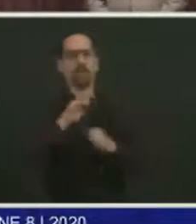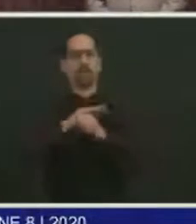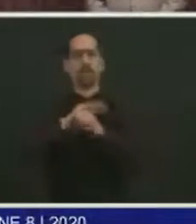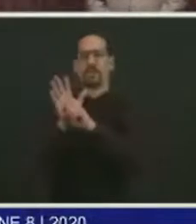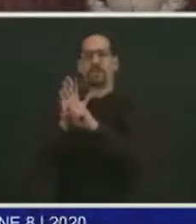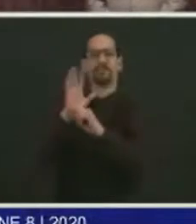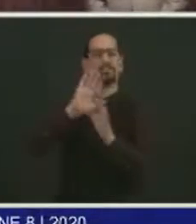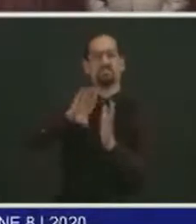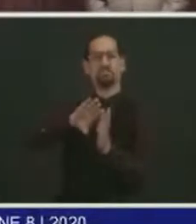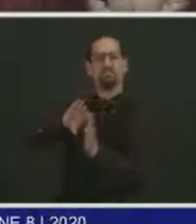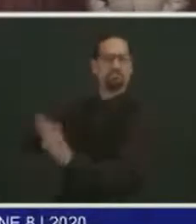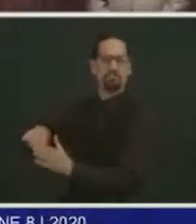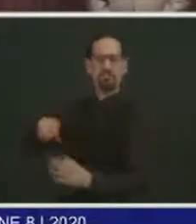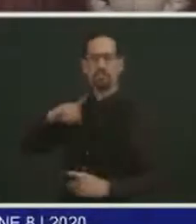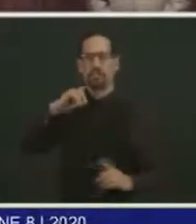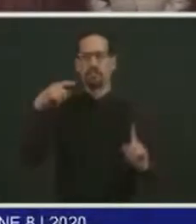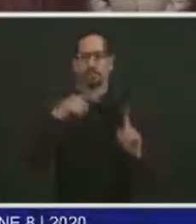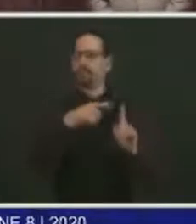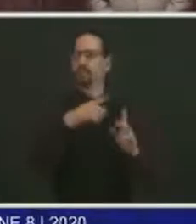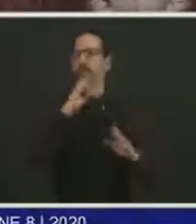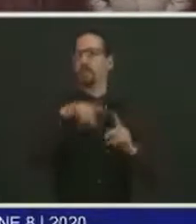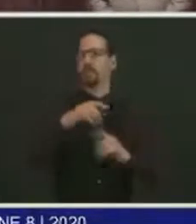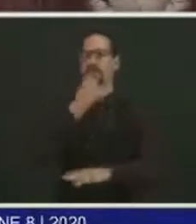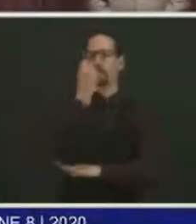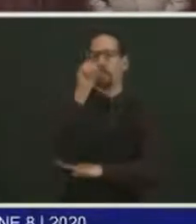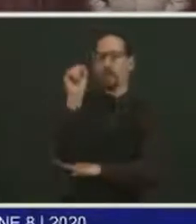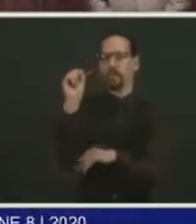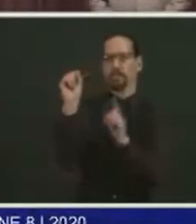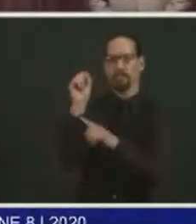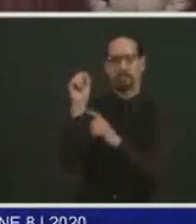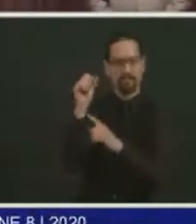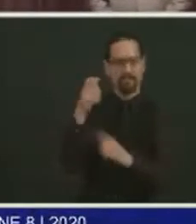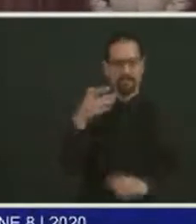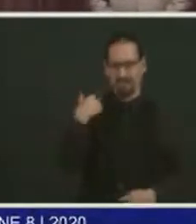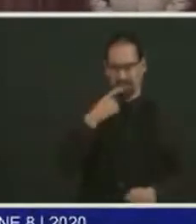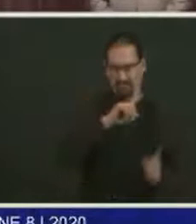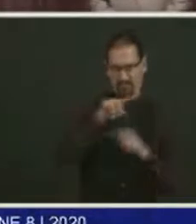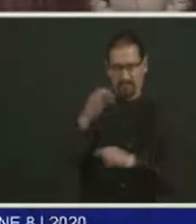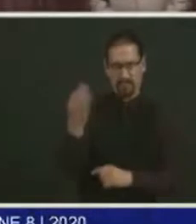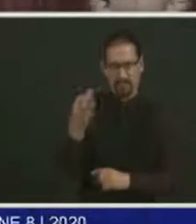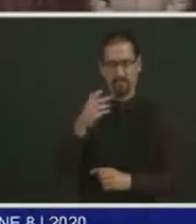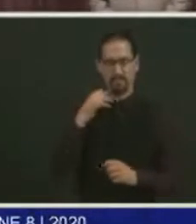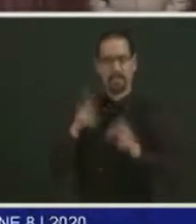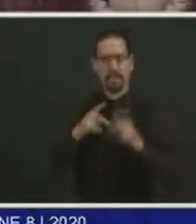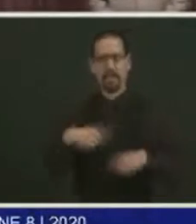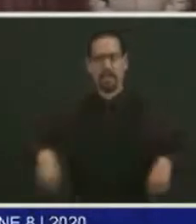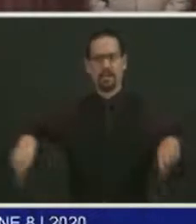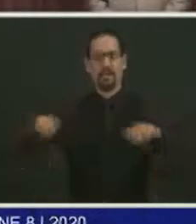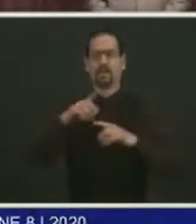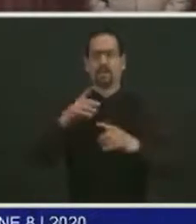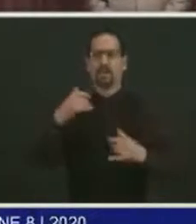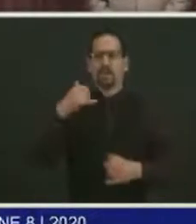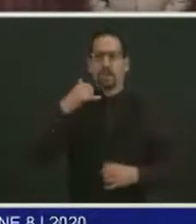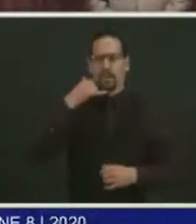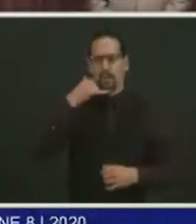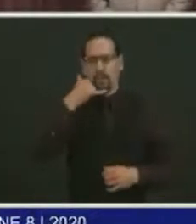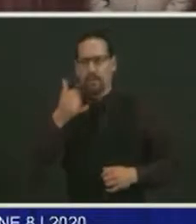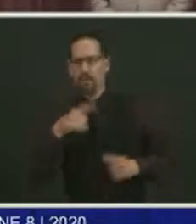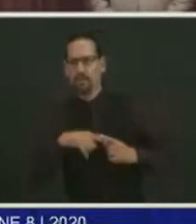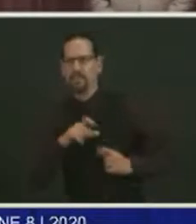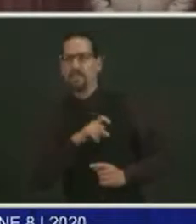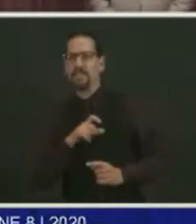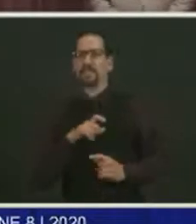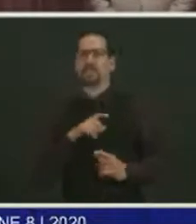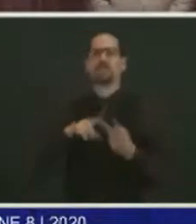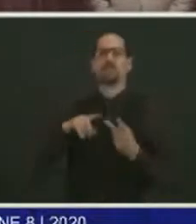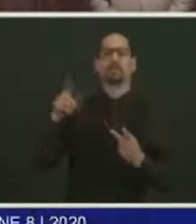to the protest that you attended on Friday. Many people were calling to defund police. The Minneapolis City Council is now